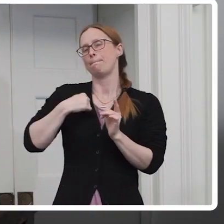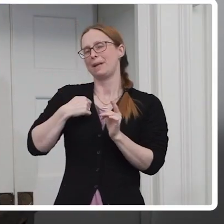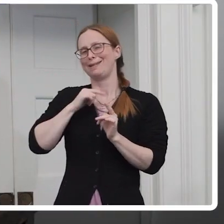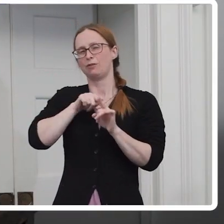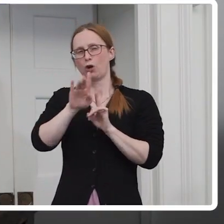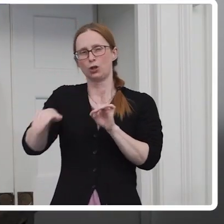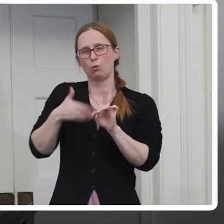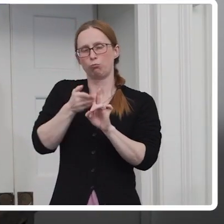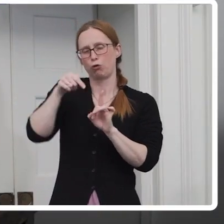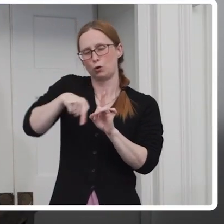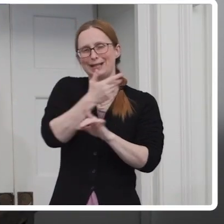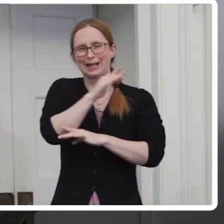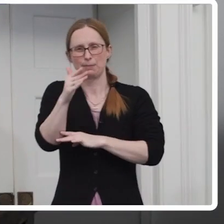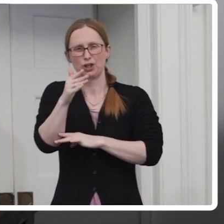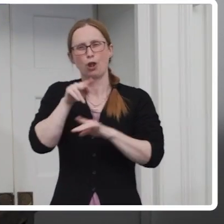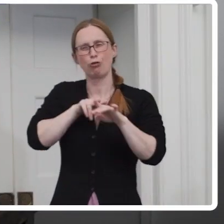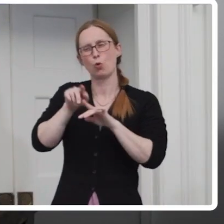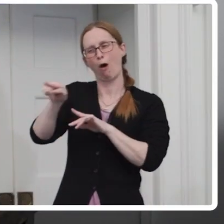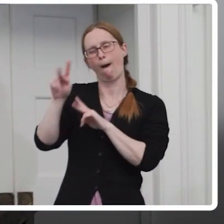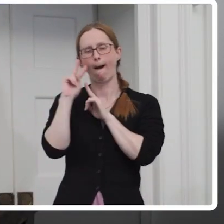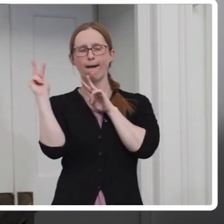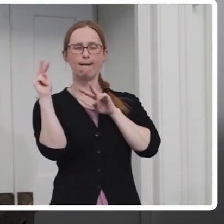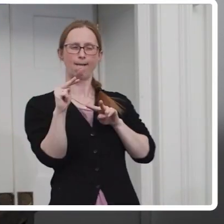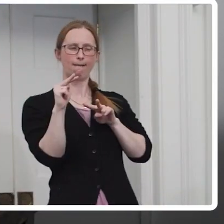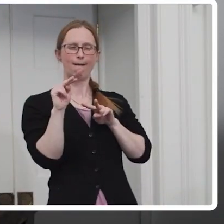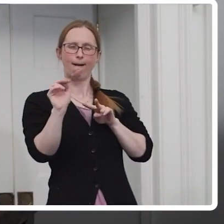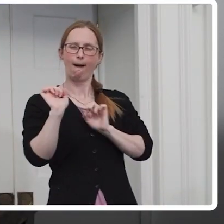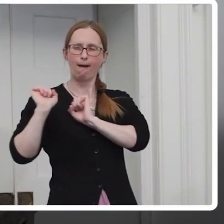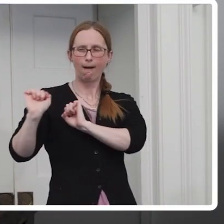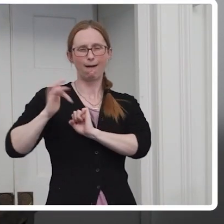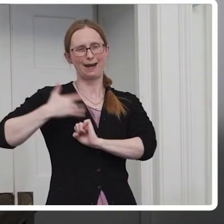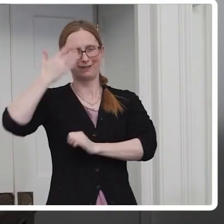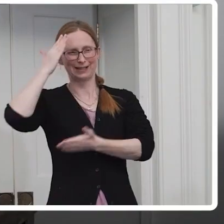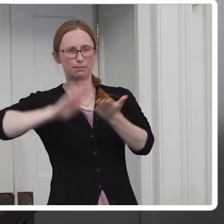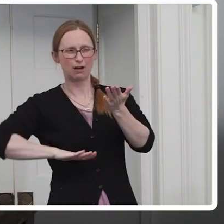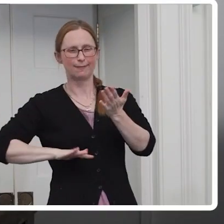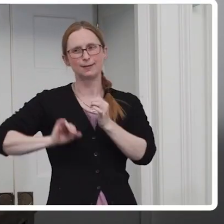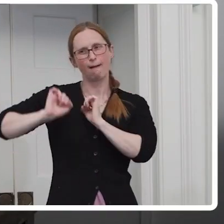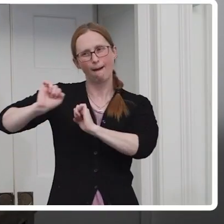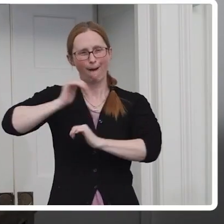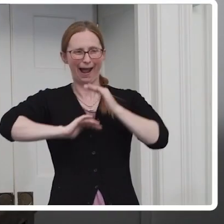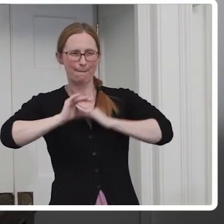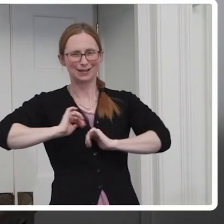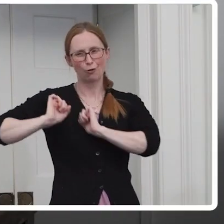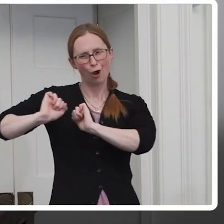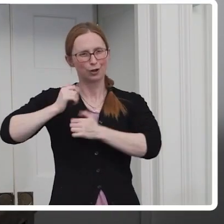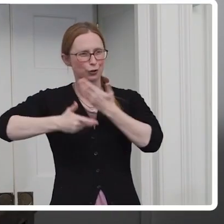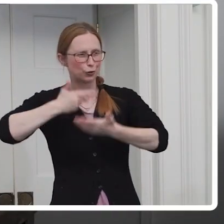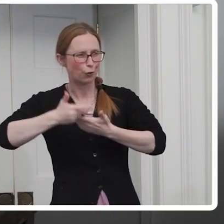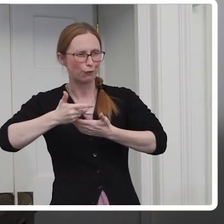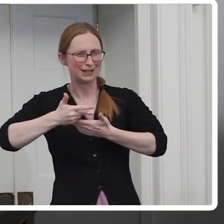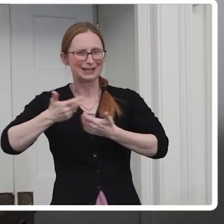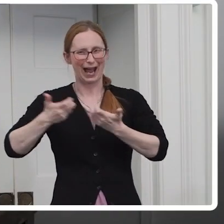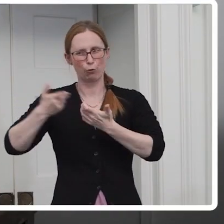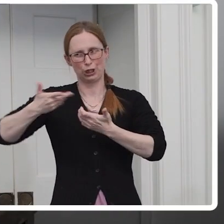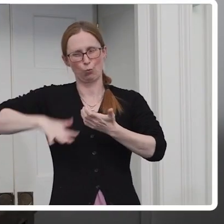this exhibition a bit differently through the lens of her lived experience and interested in the context of her habits and her